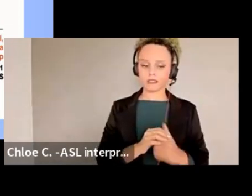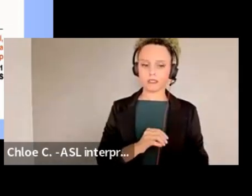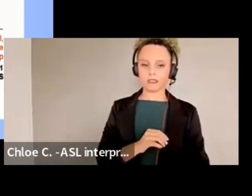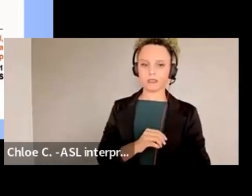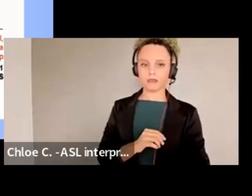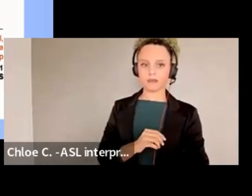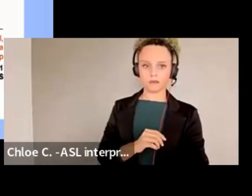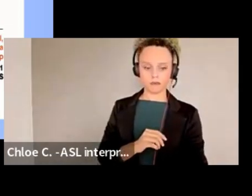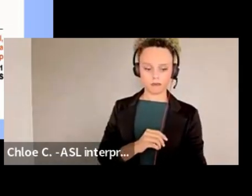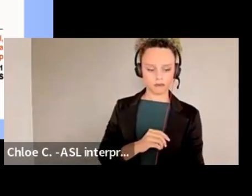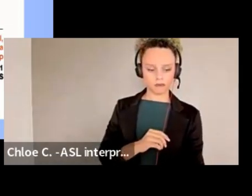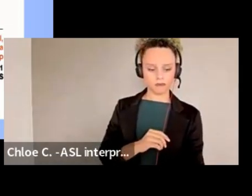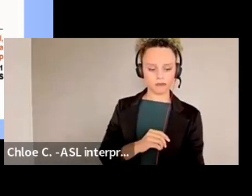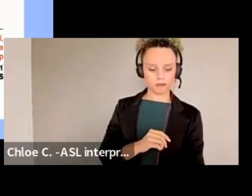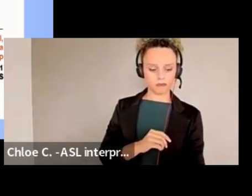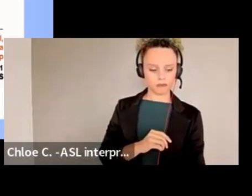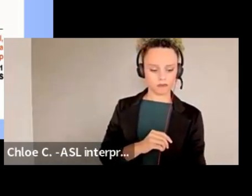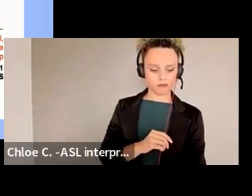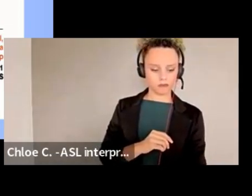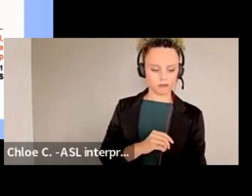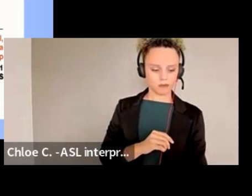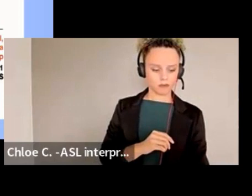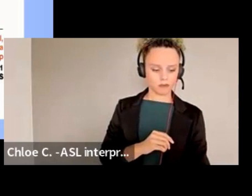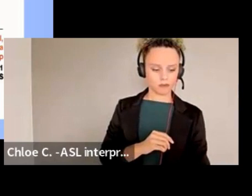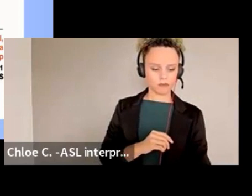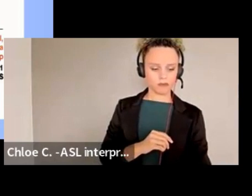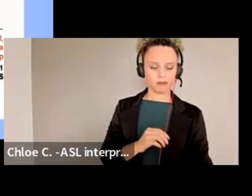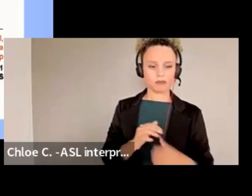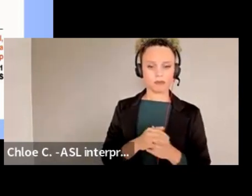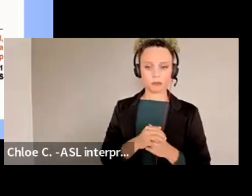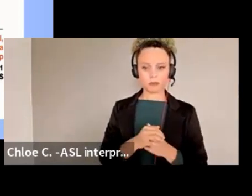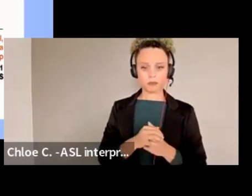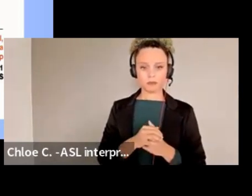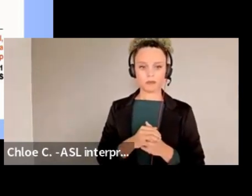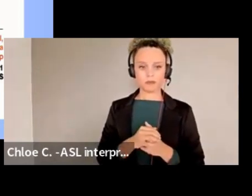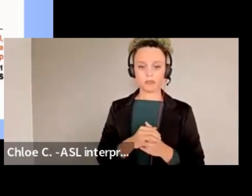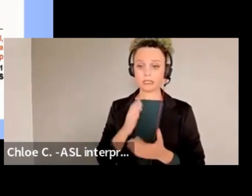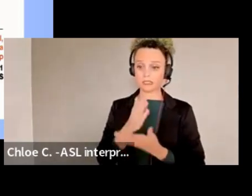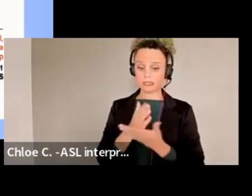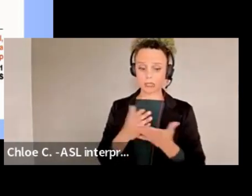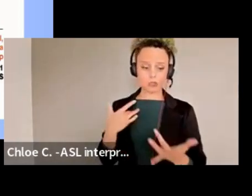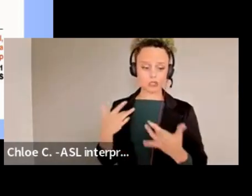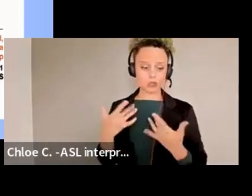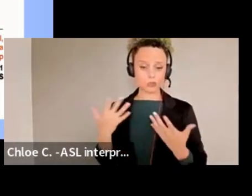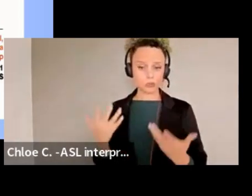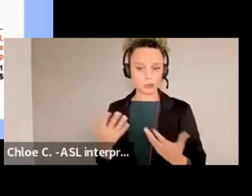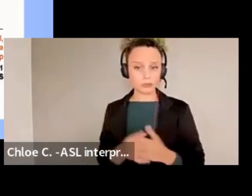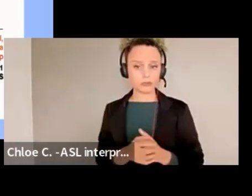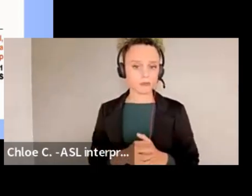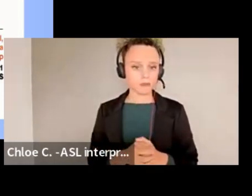vegetables. So some of the